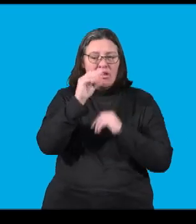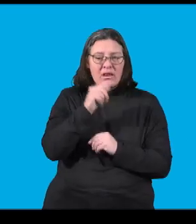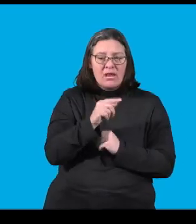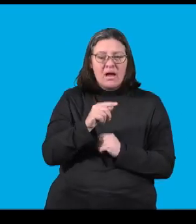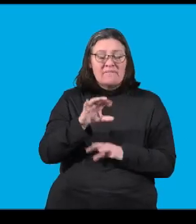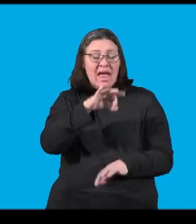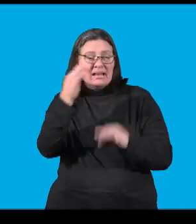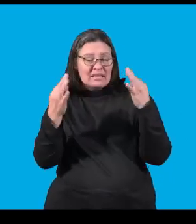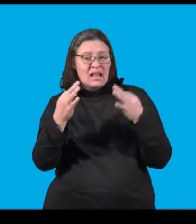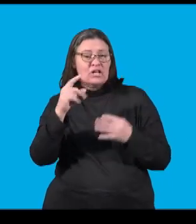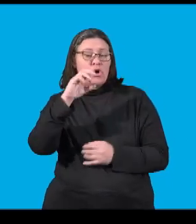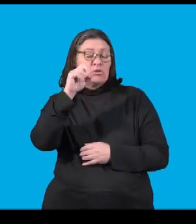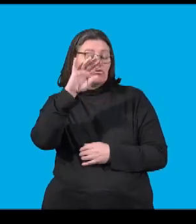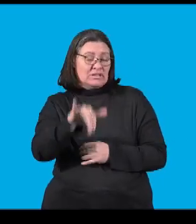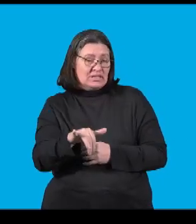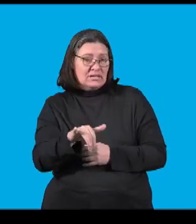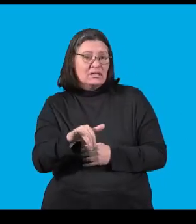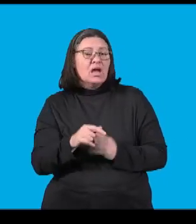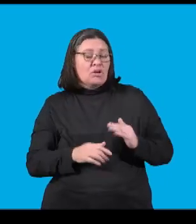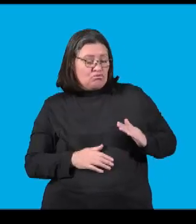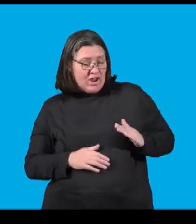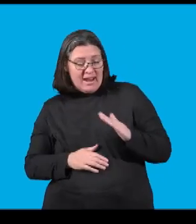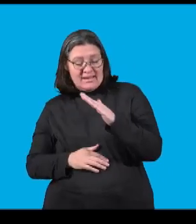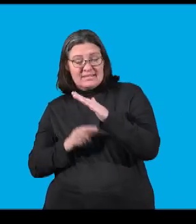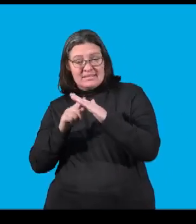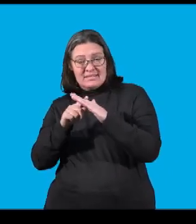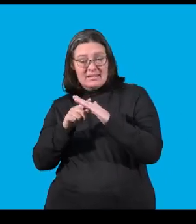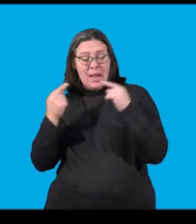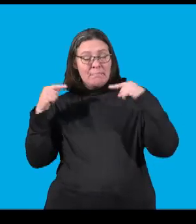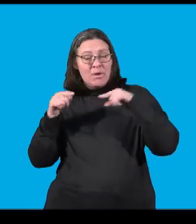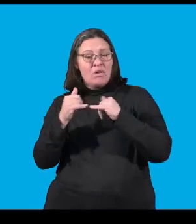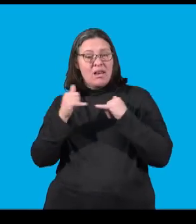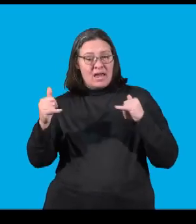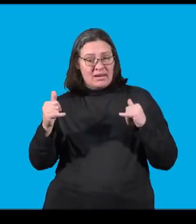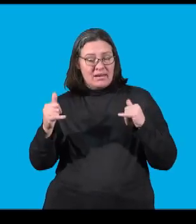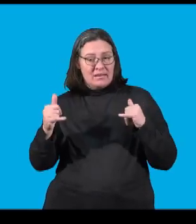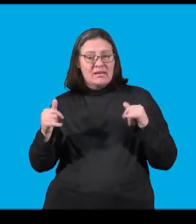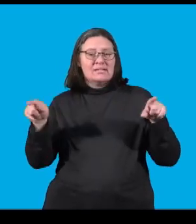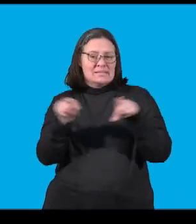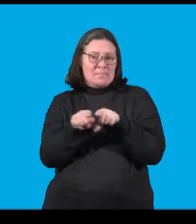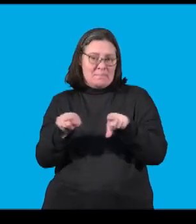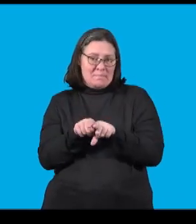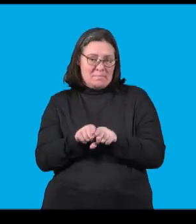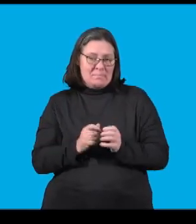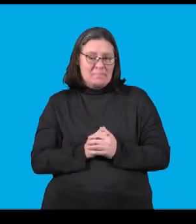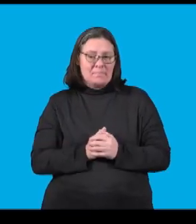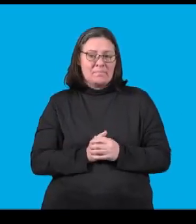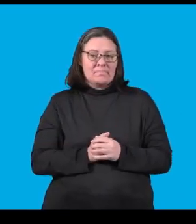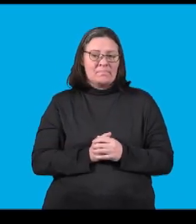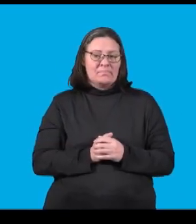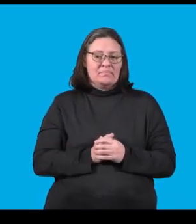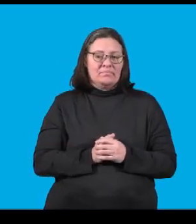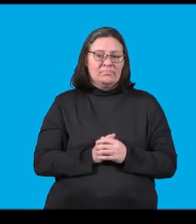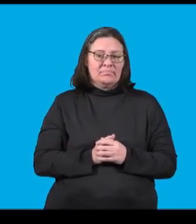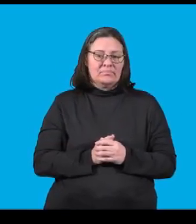learned from analytical geometry is that the gradients of parallel lines are equal. Okay,